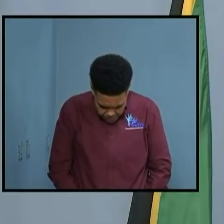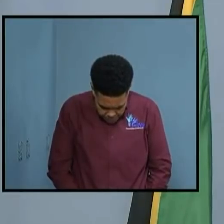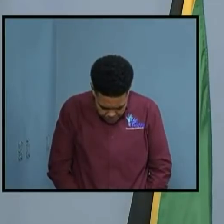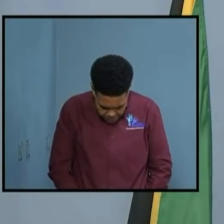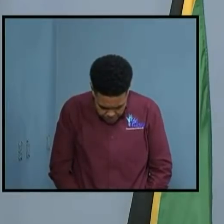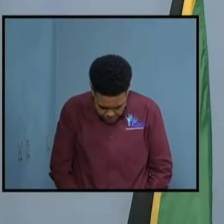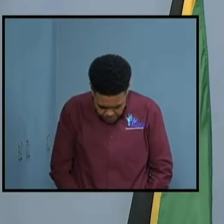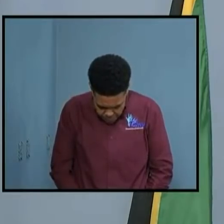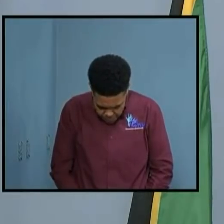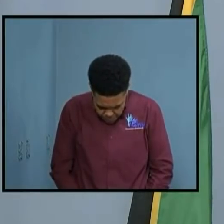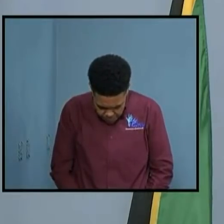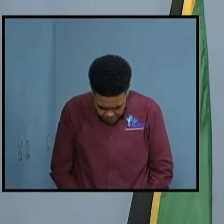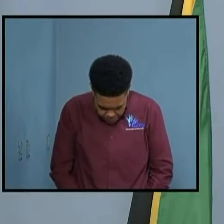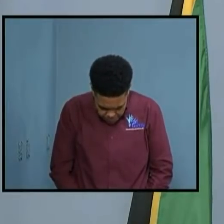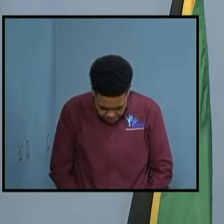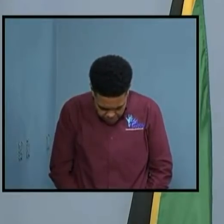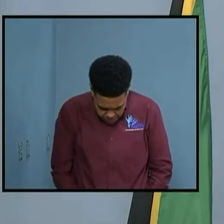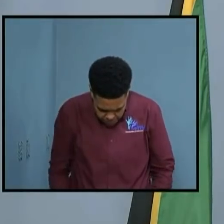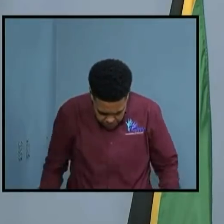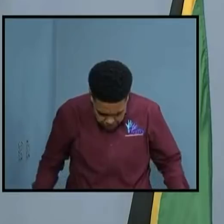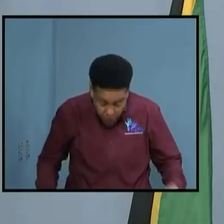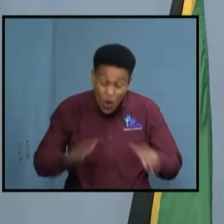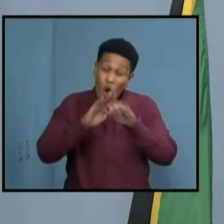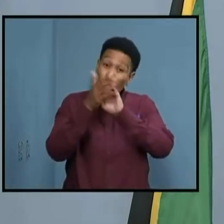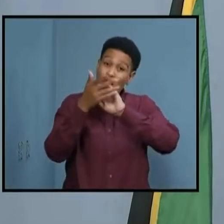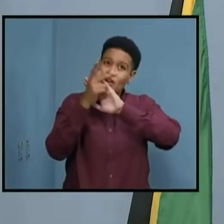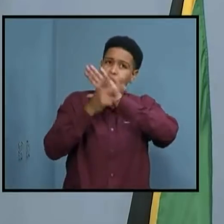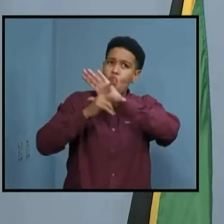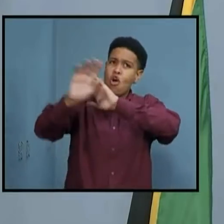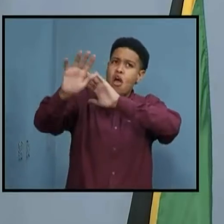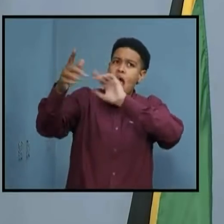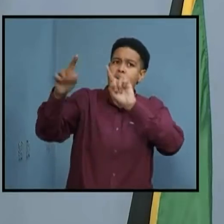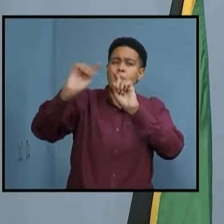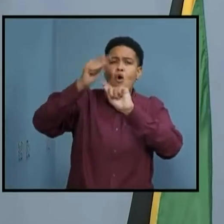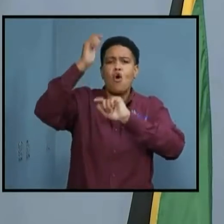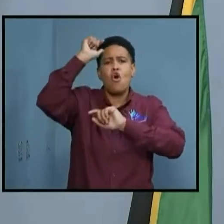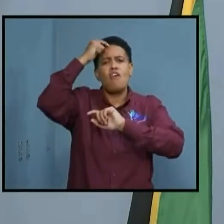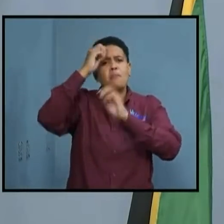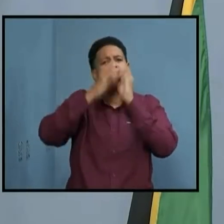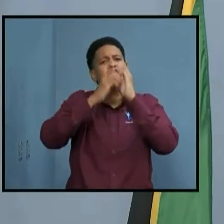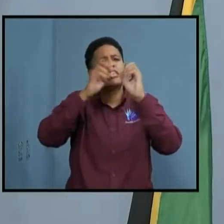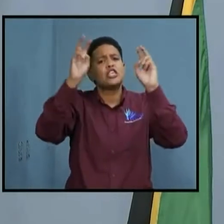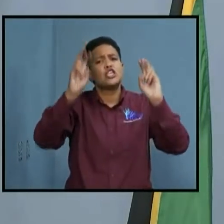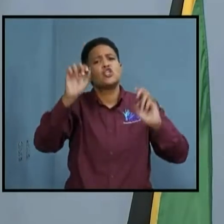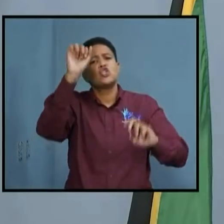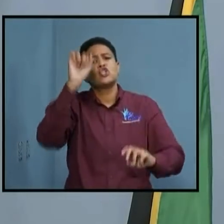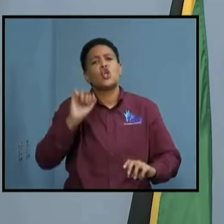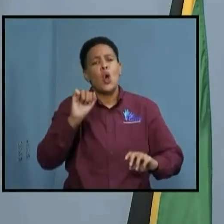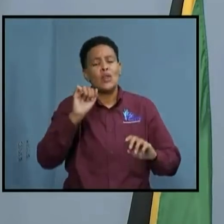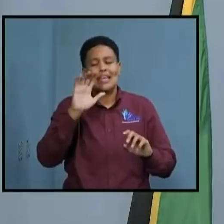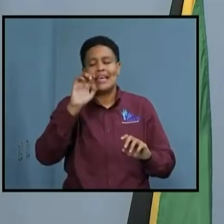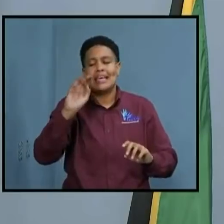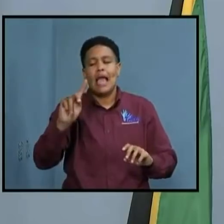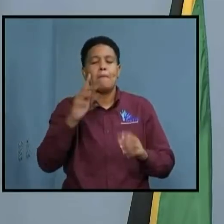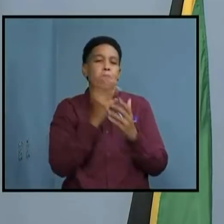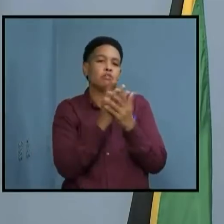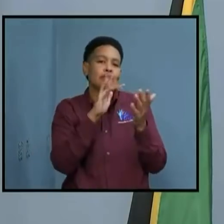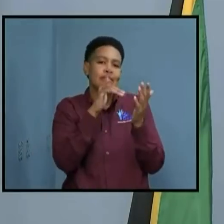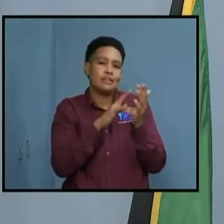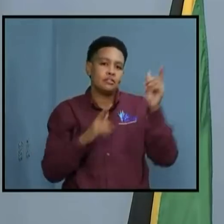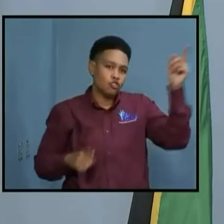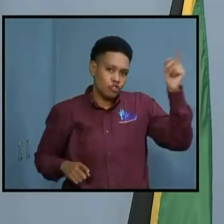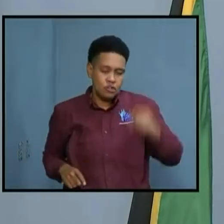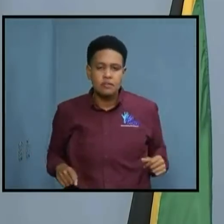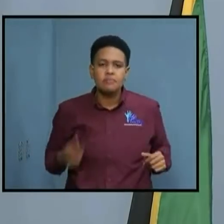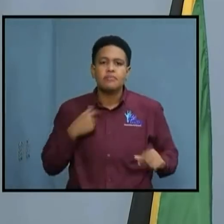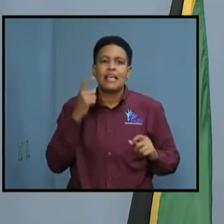fix the issue, particularly at the South Camp Adult Correctional Center? Right. So I'll give the clinical response,